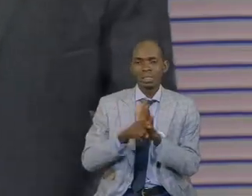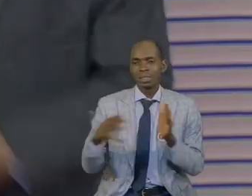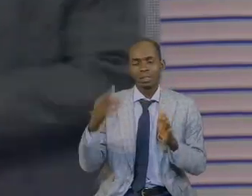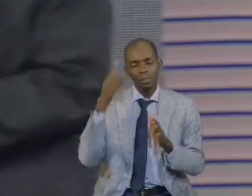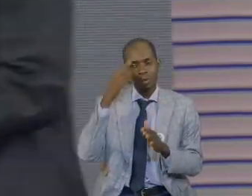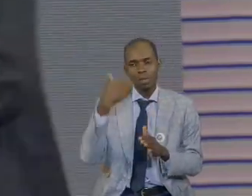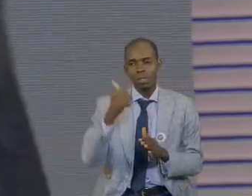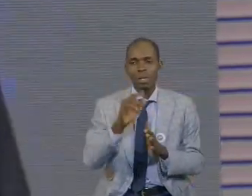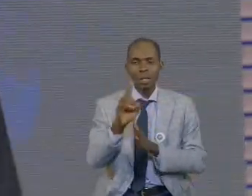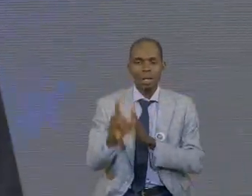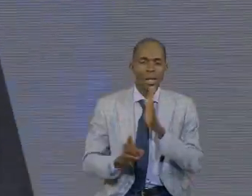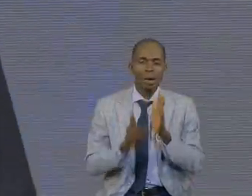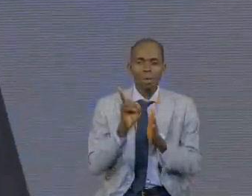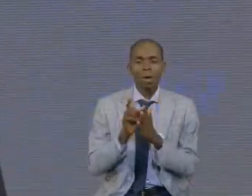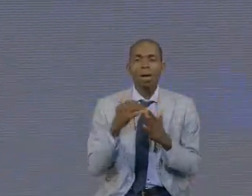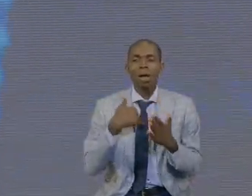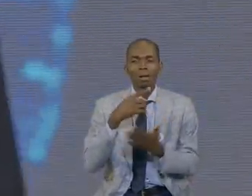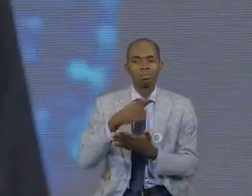minutes.